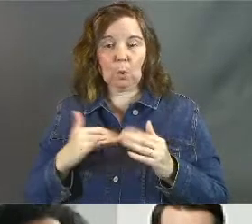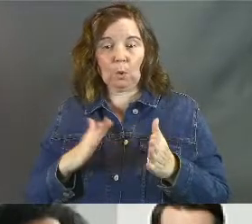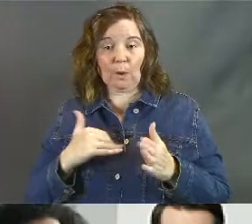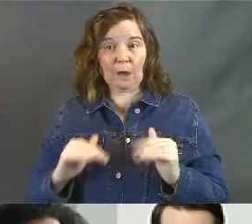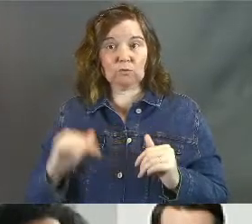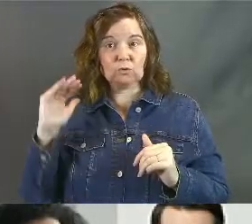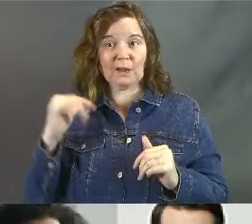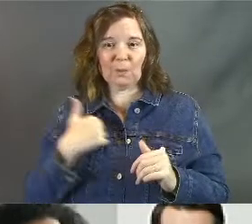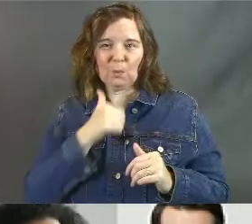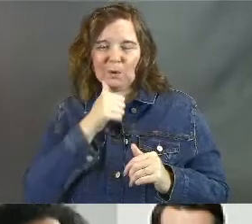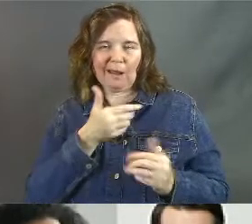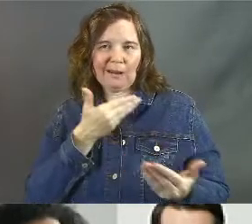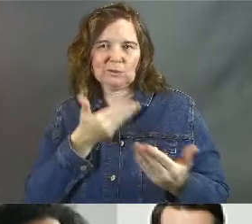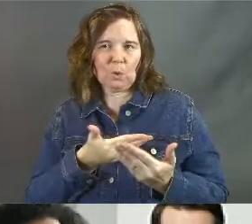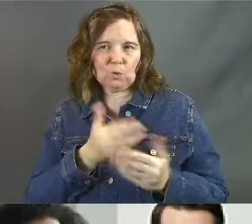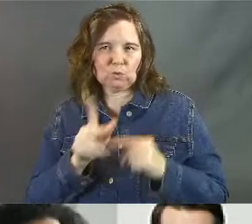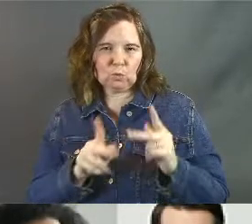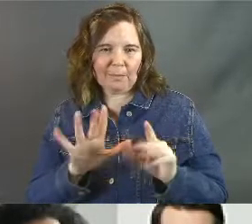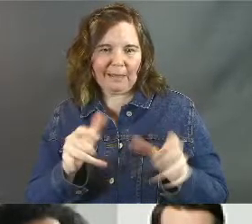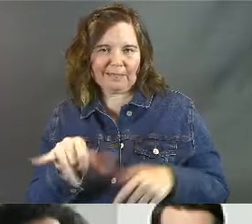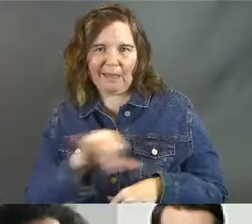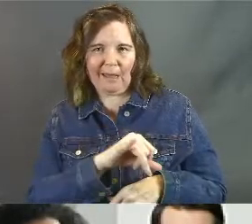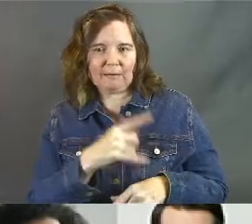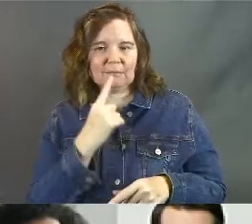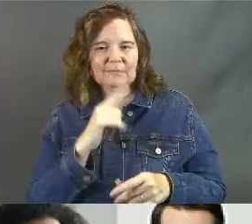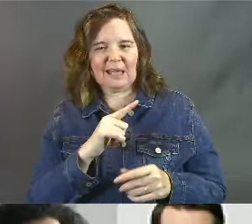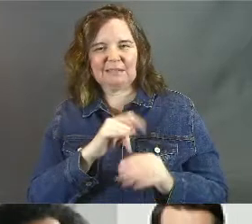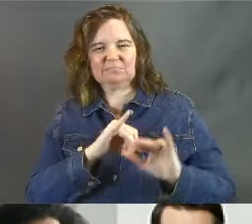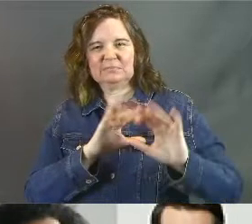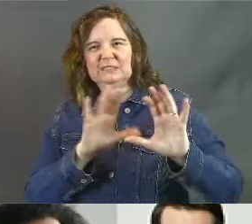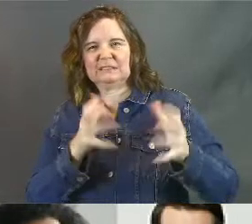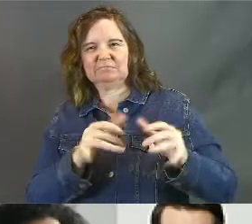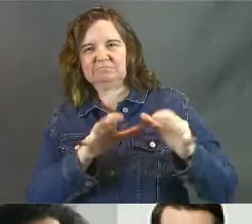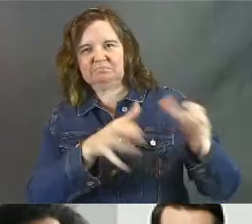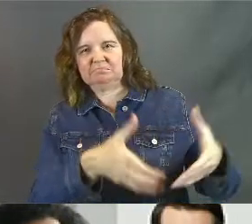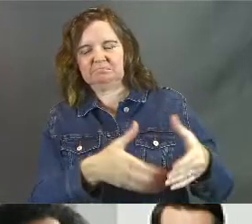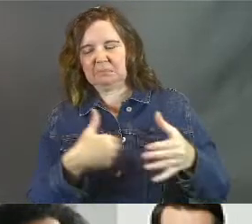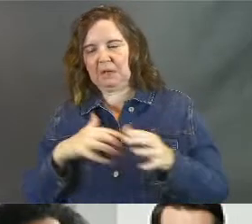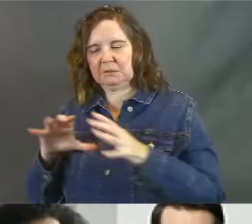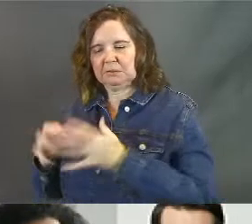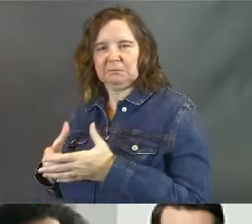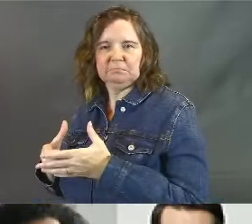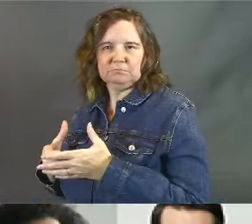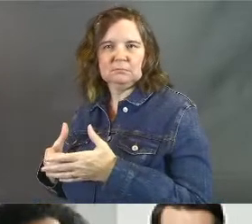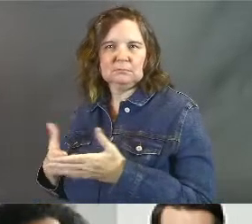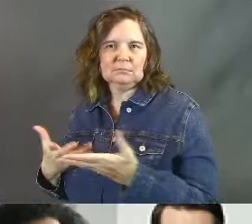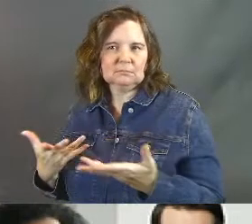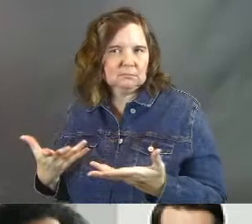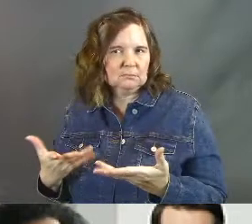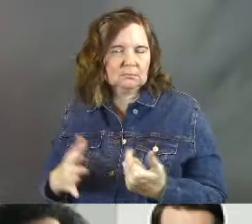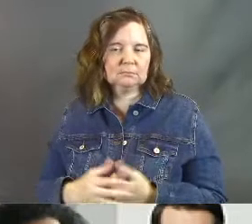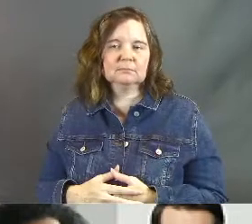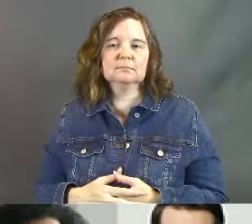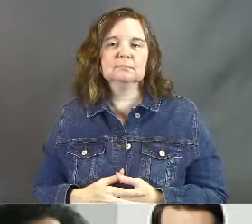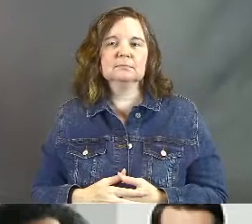I was raised is we're not as close to groups of people like that. They kind of stay in their corner, we kind of stay in ours.